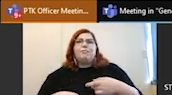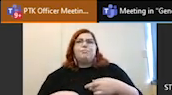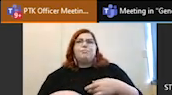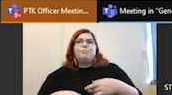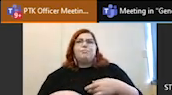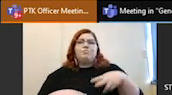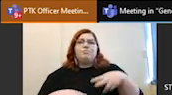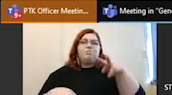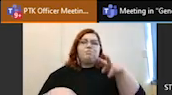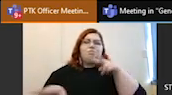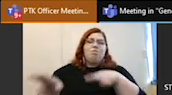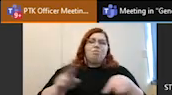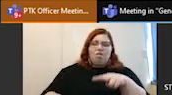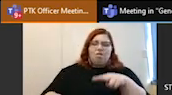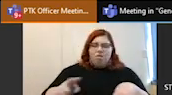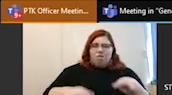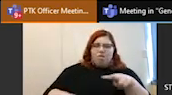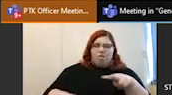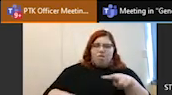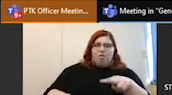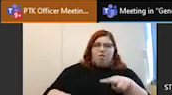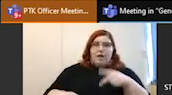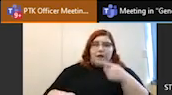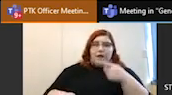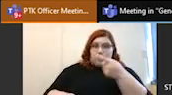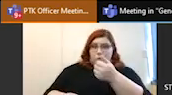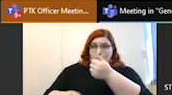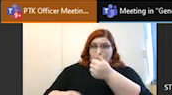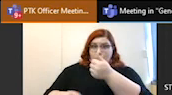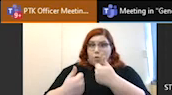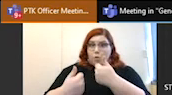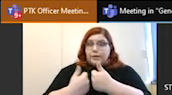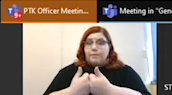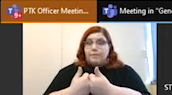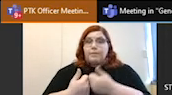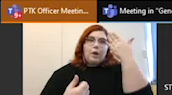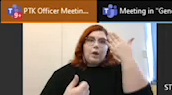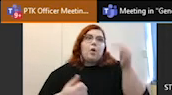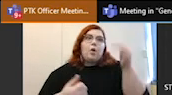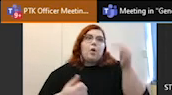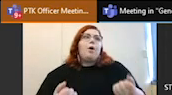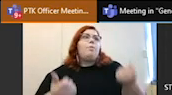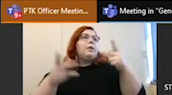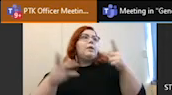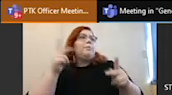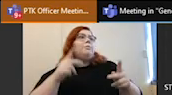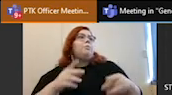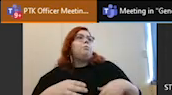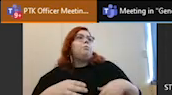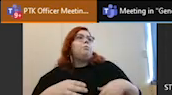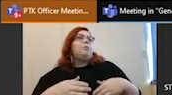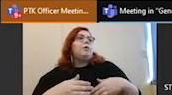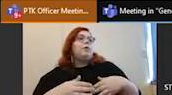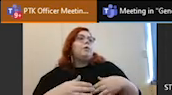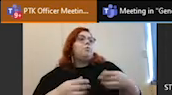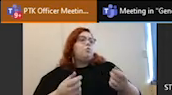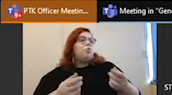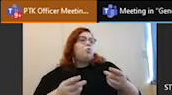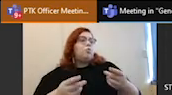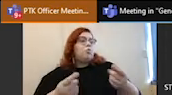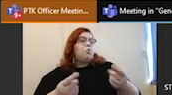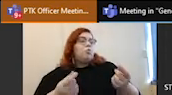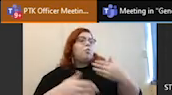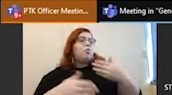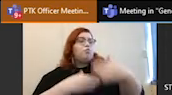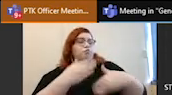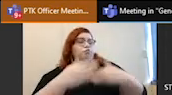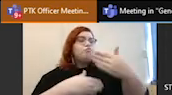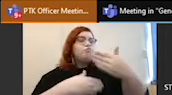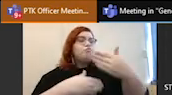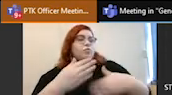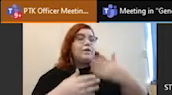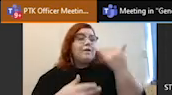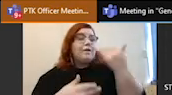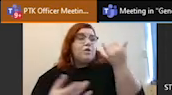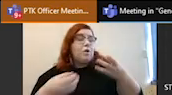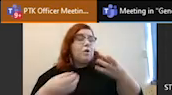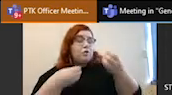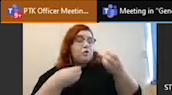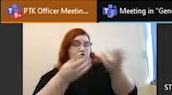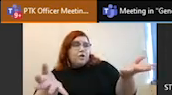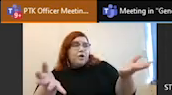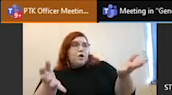you have been following along. But if any of you have something that you want to share, or if you've been playing around with Twinery and you